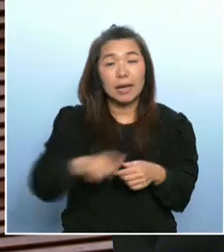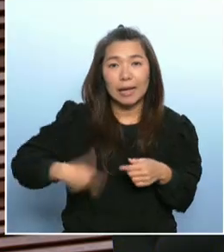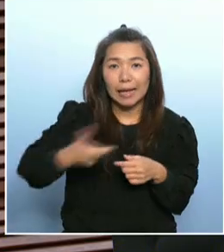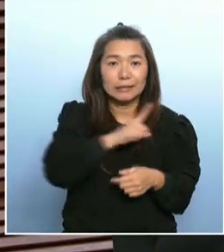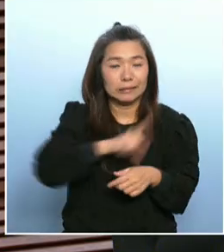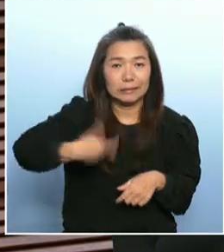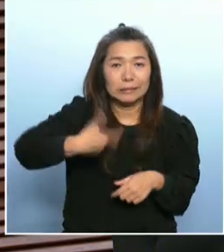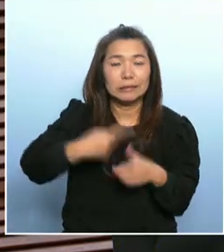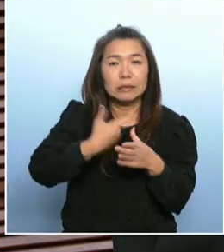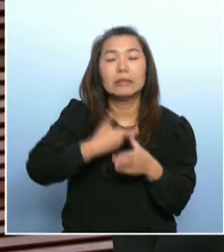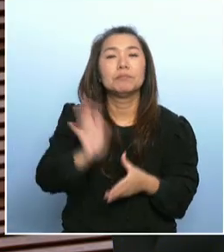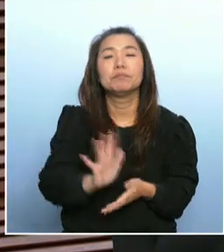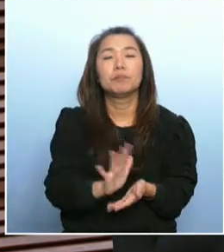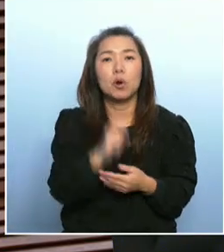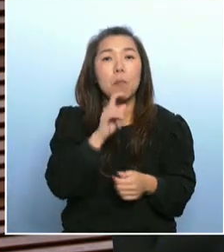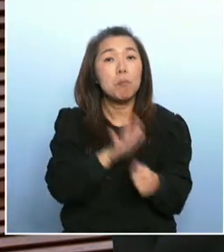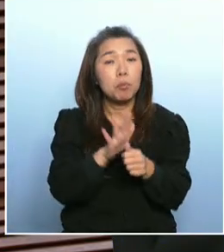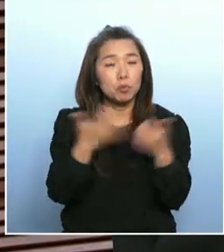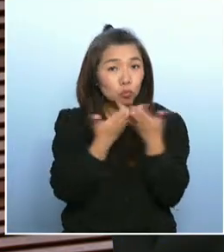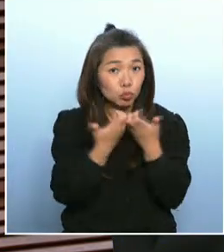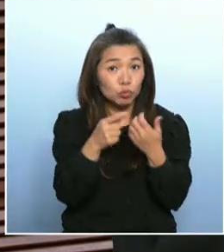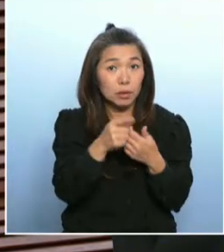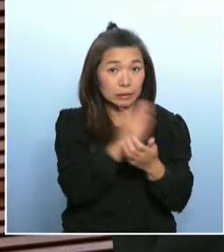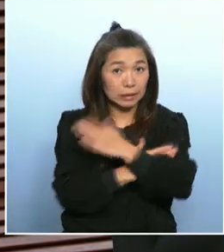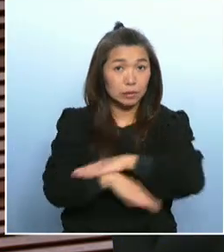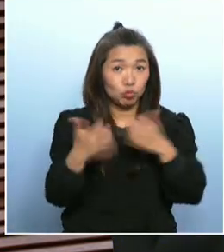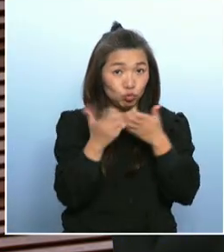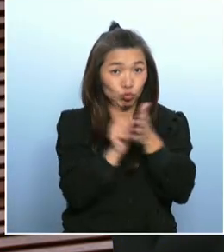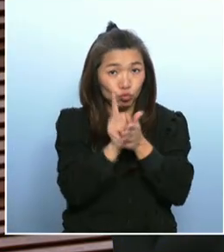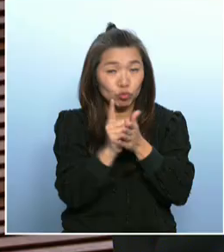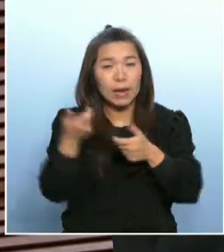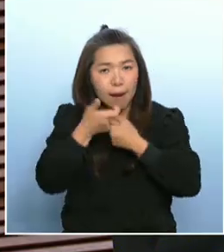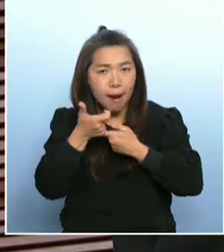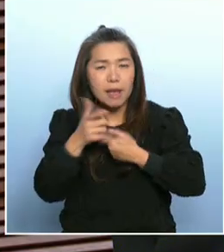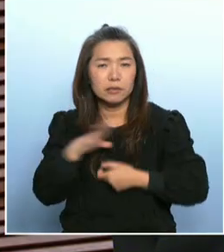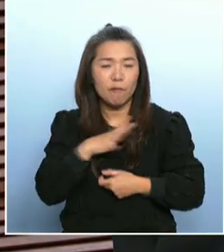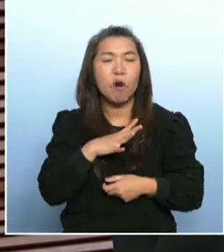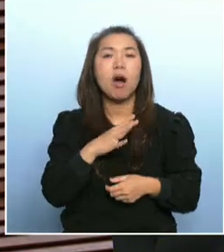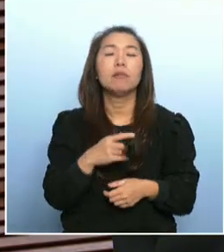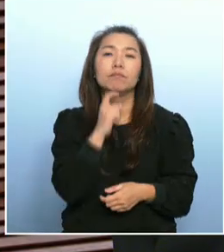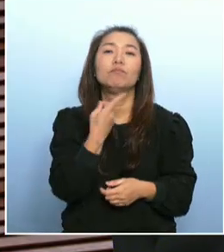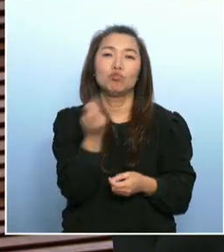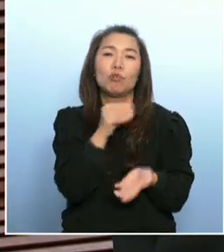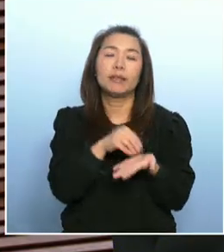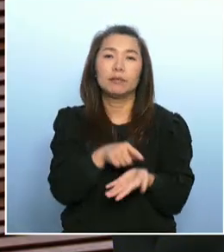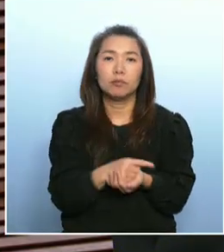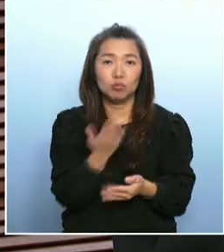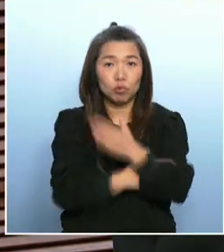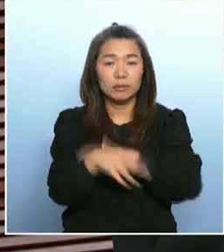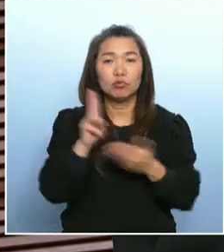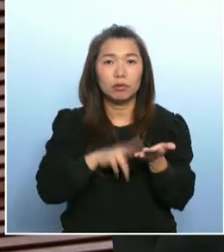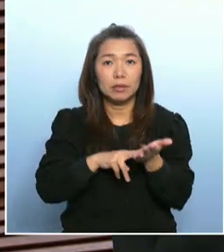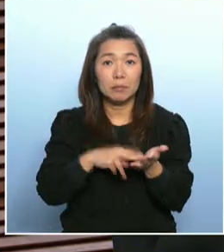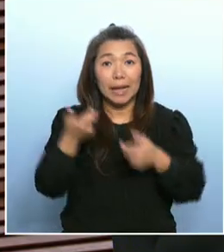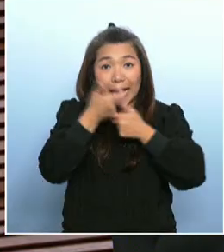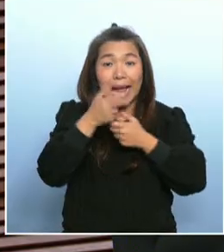scheme. The assistances are non-contributory, and the amounts of which are contingent upon beneficiaries' disability, economic, and